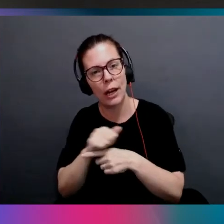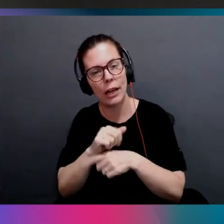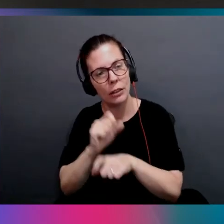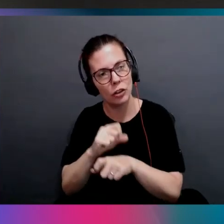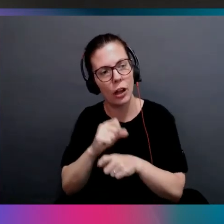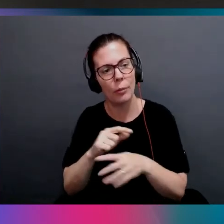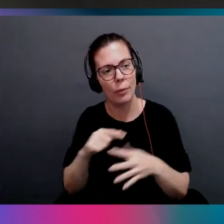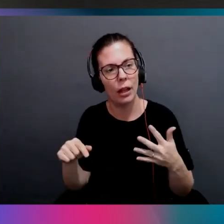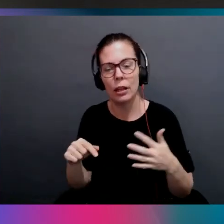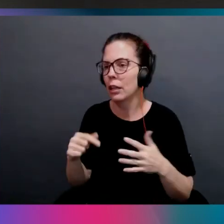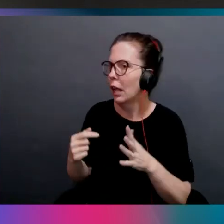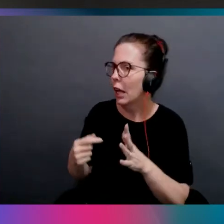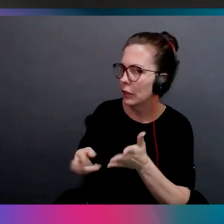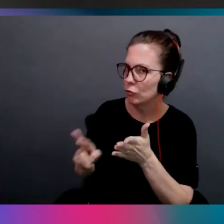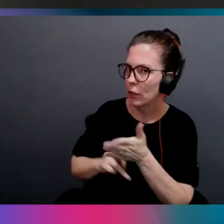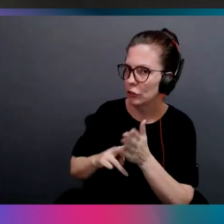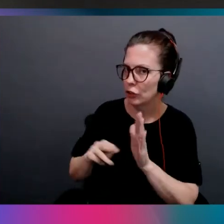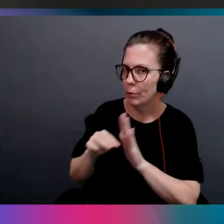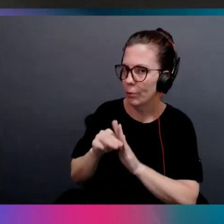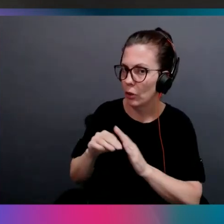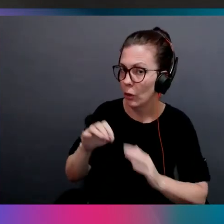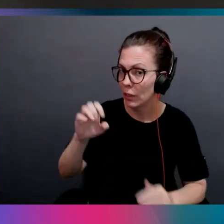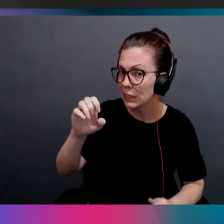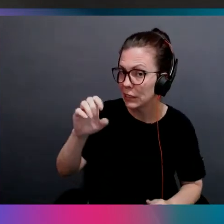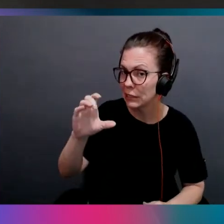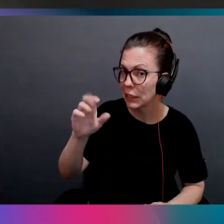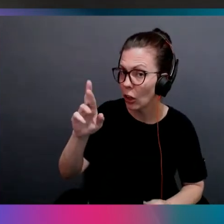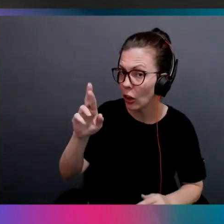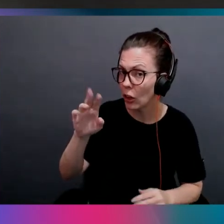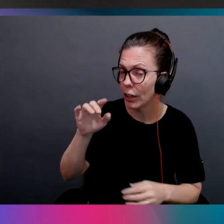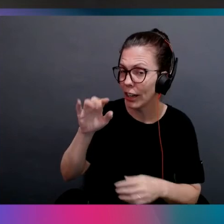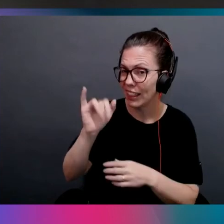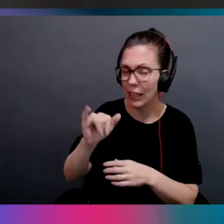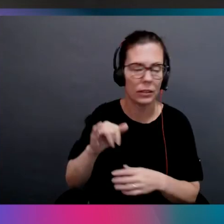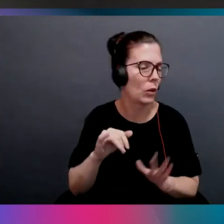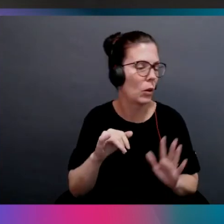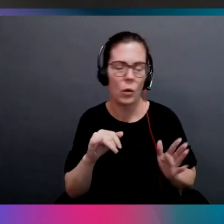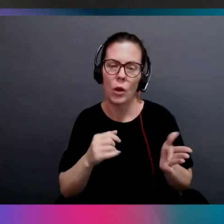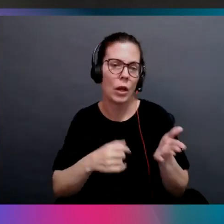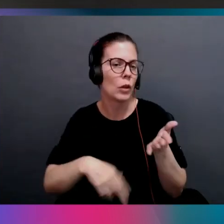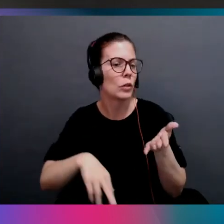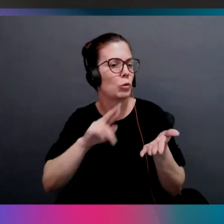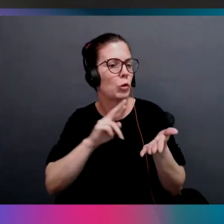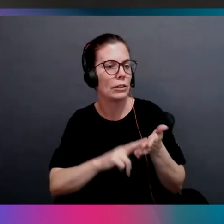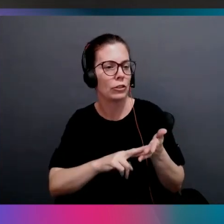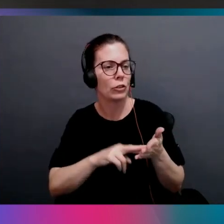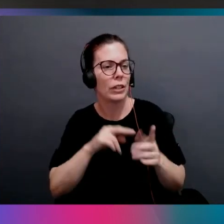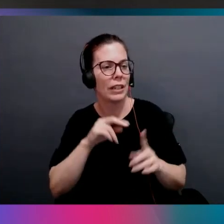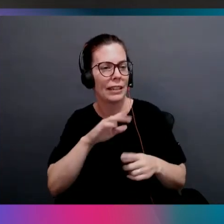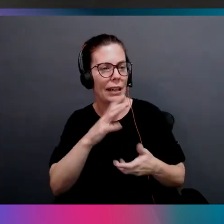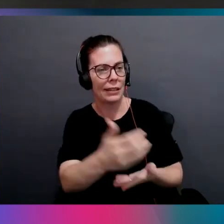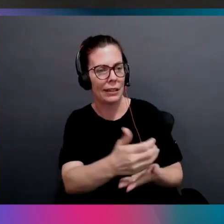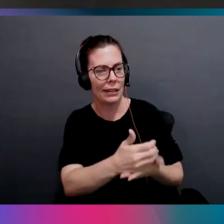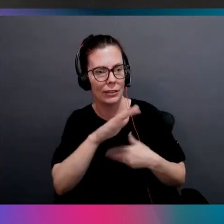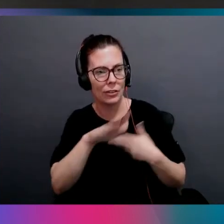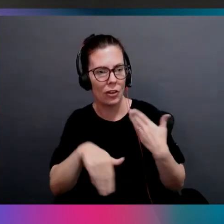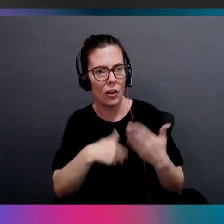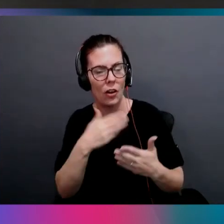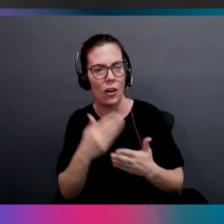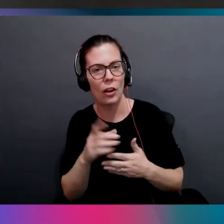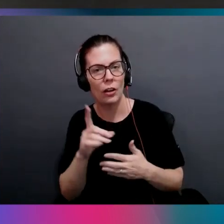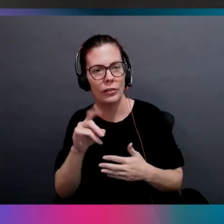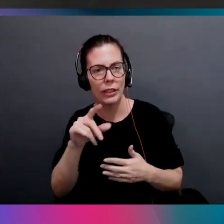then registering the model, is that the ECR that we're talking about? No. So registering is then taking all of that data that we know about